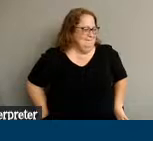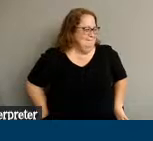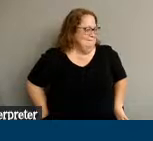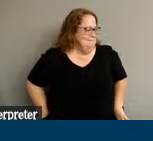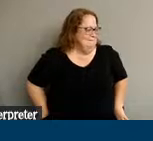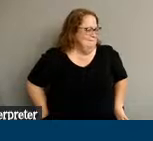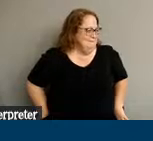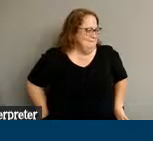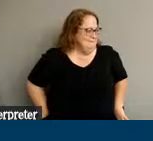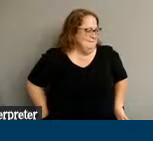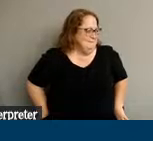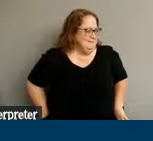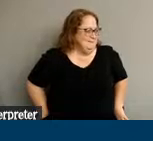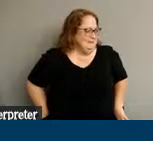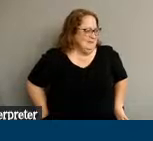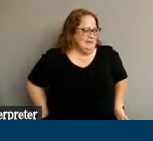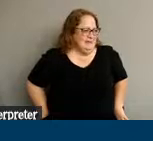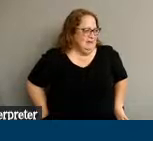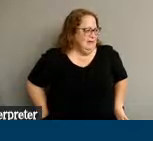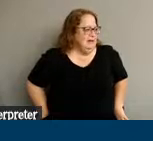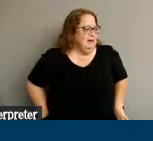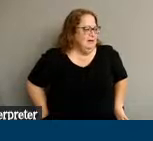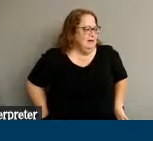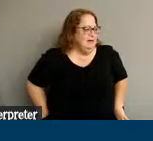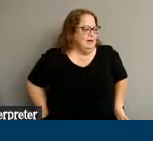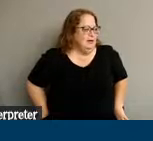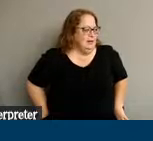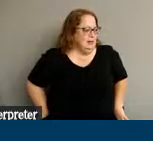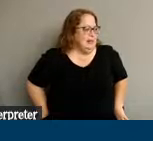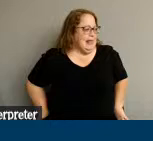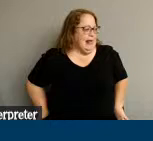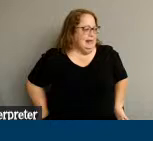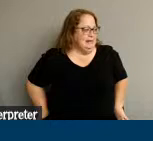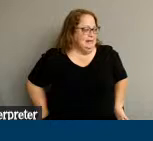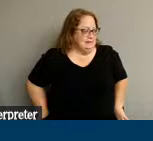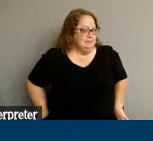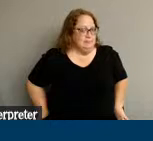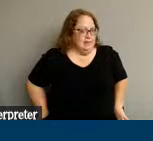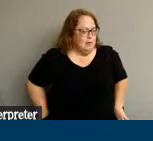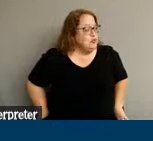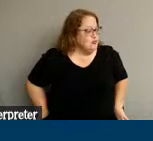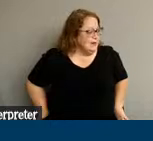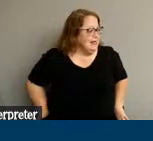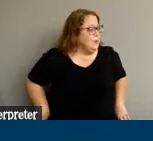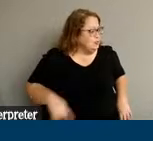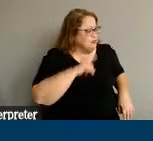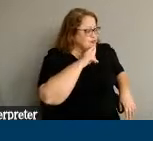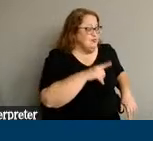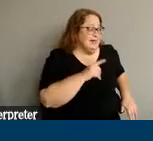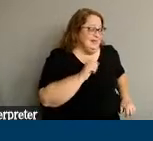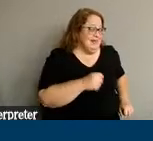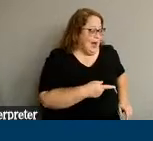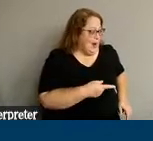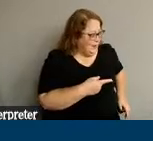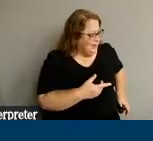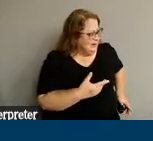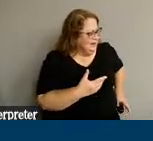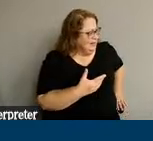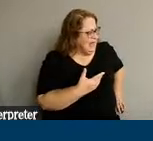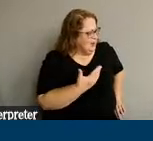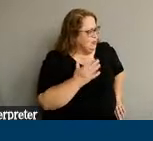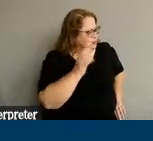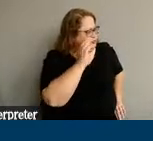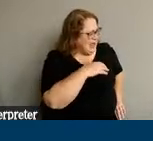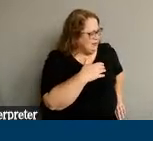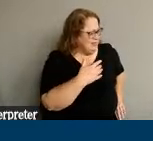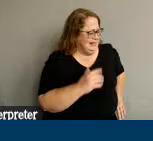like, is it not qualified? Right. A partnership. And check, or if